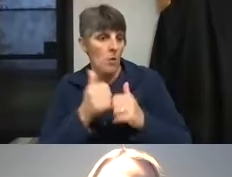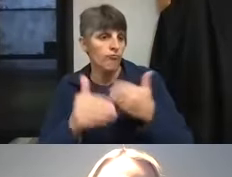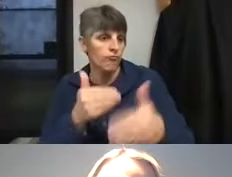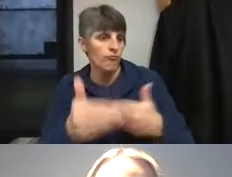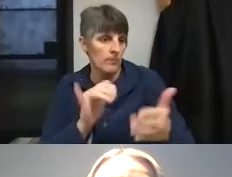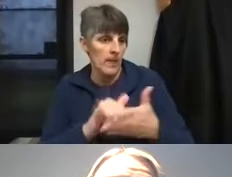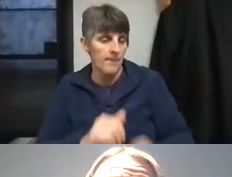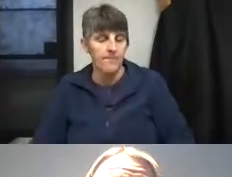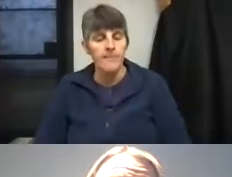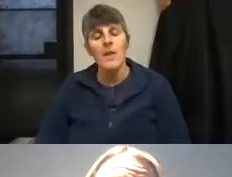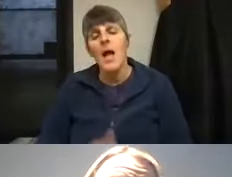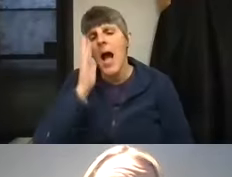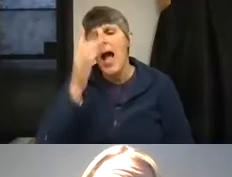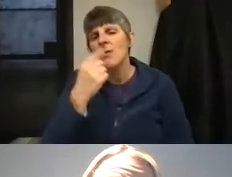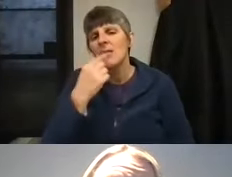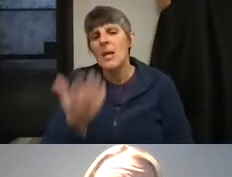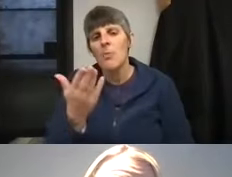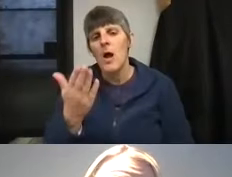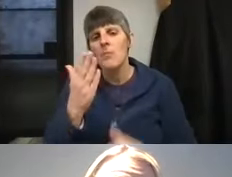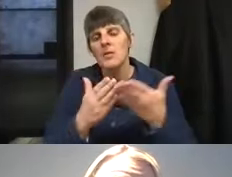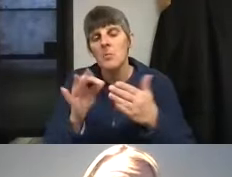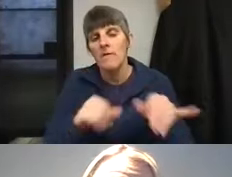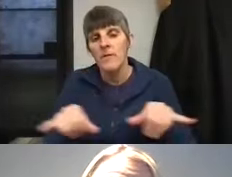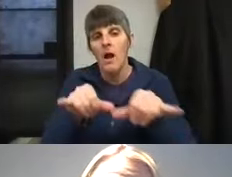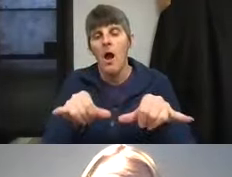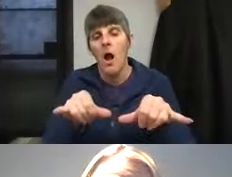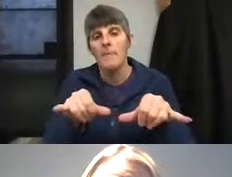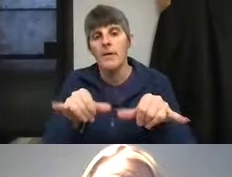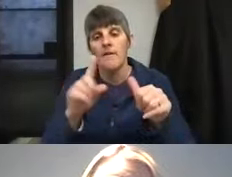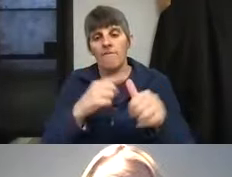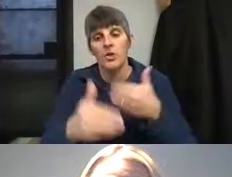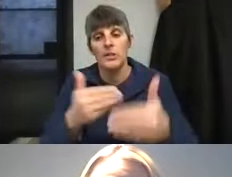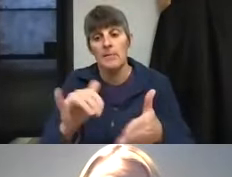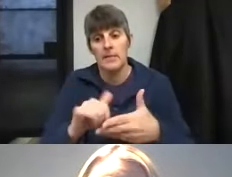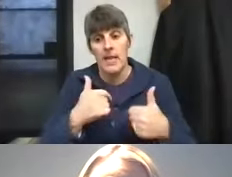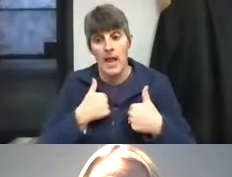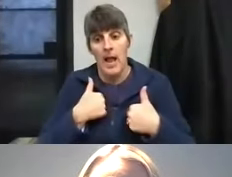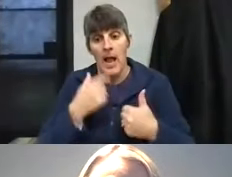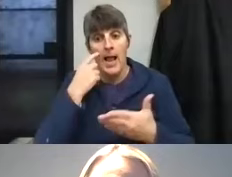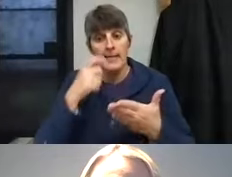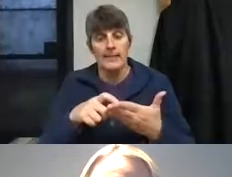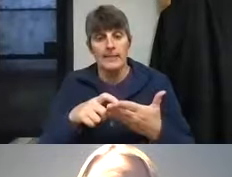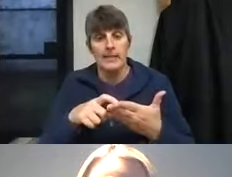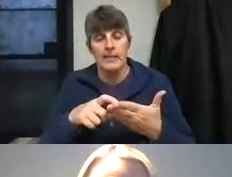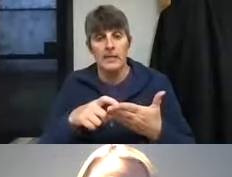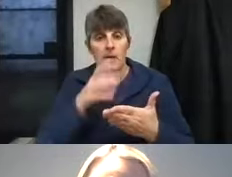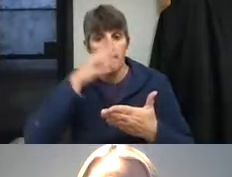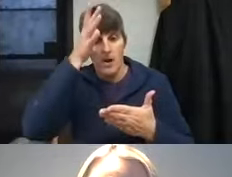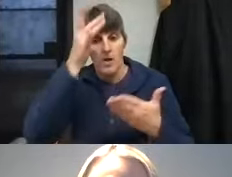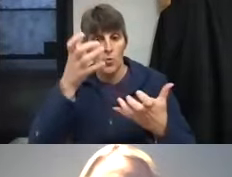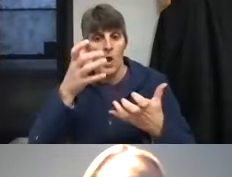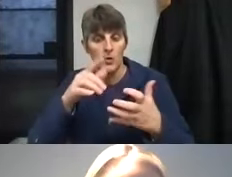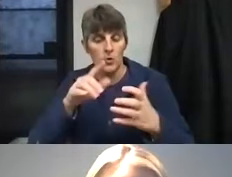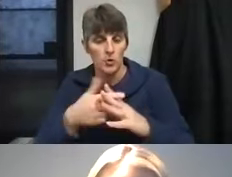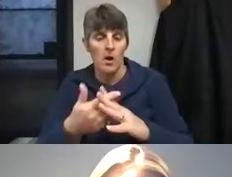there. I would say probably some of the common first steps that I see parents want to